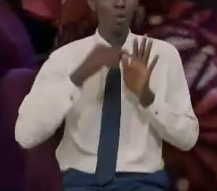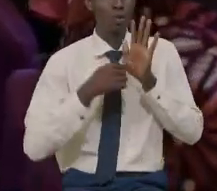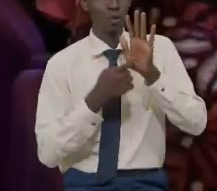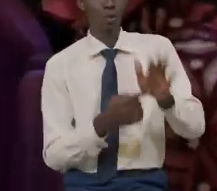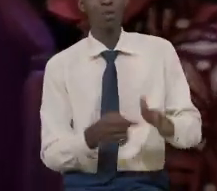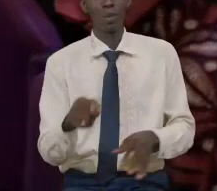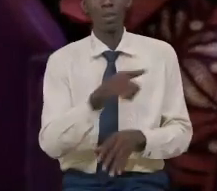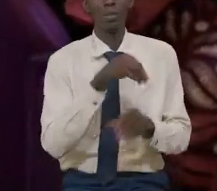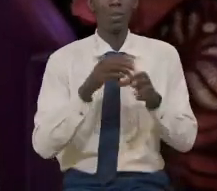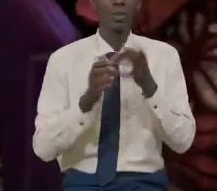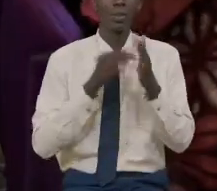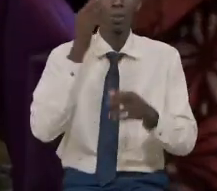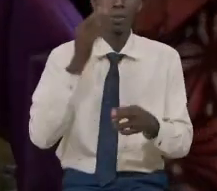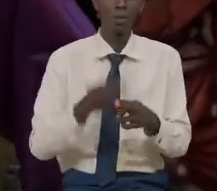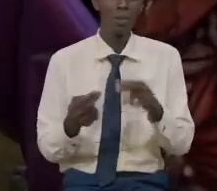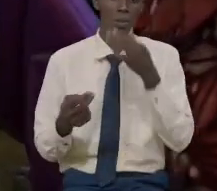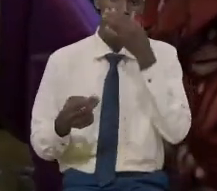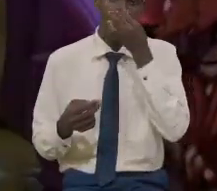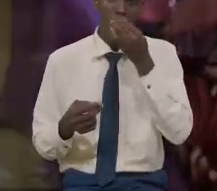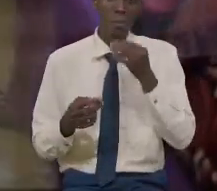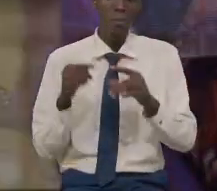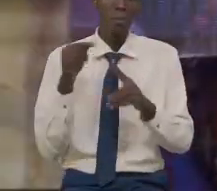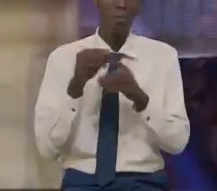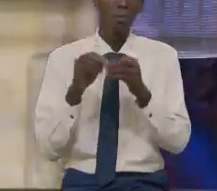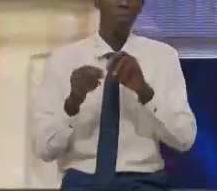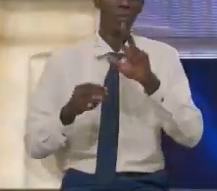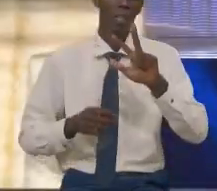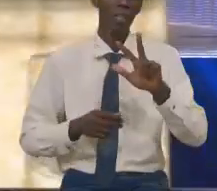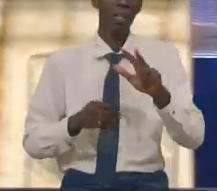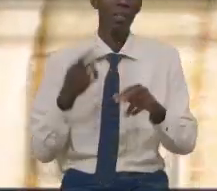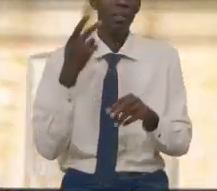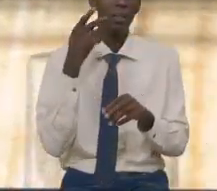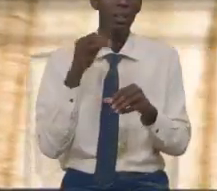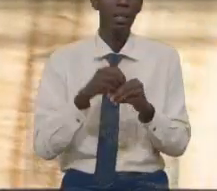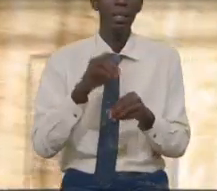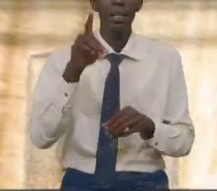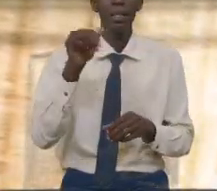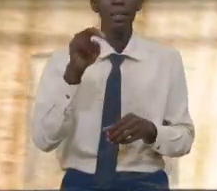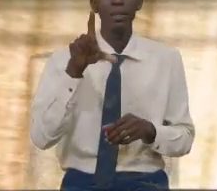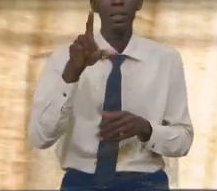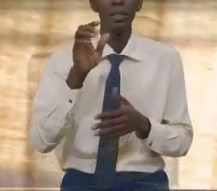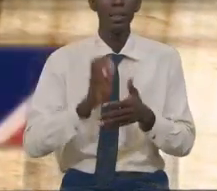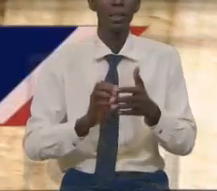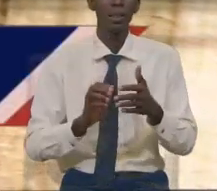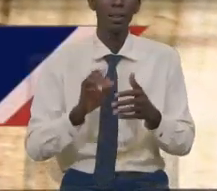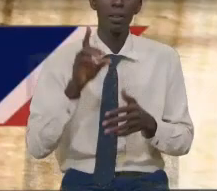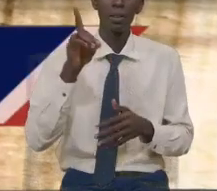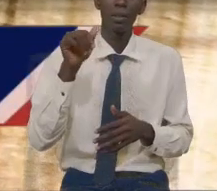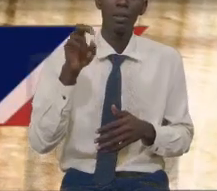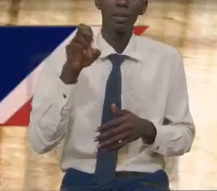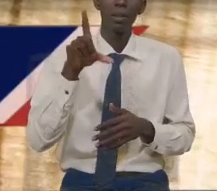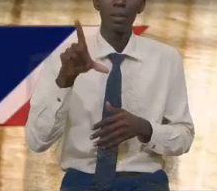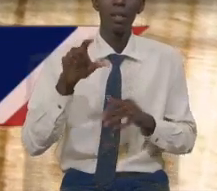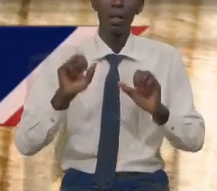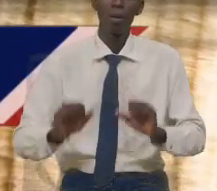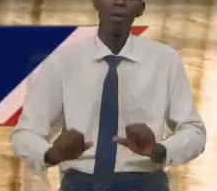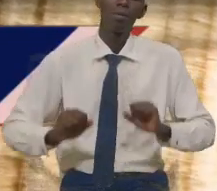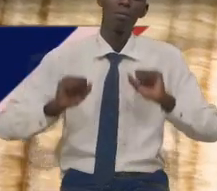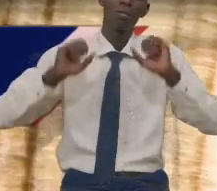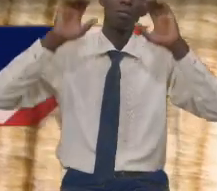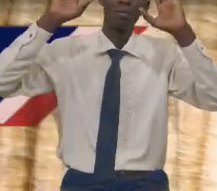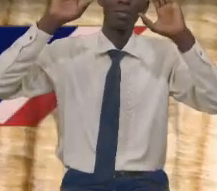to point number three. Point number three, we're looking at Daniel's consecration and companions were